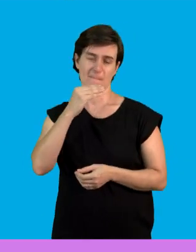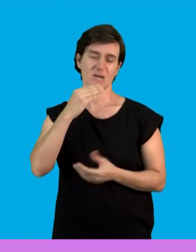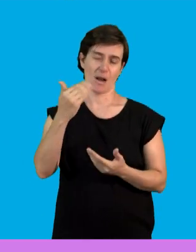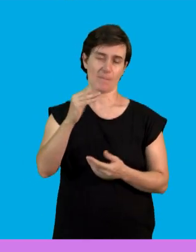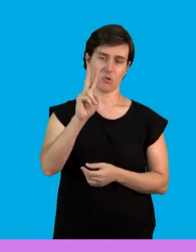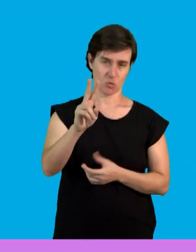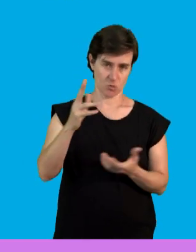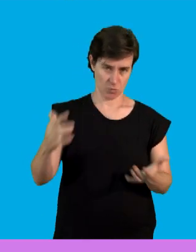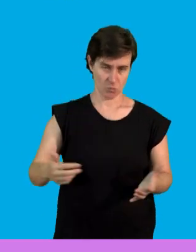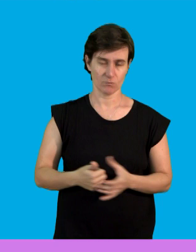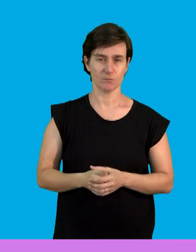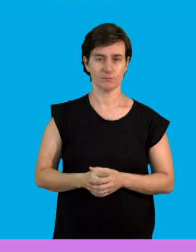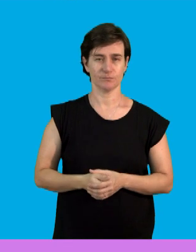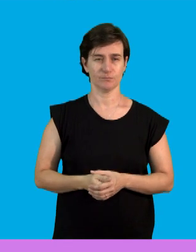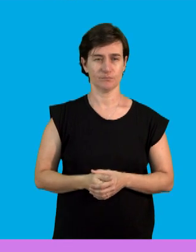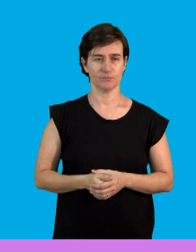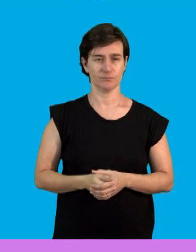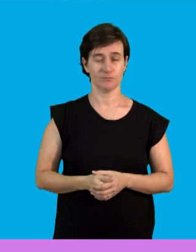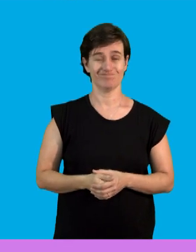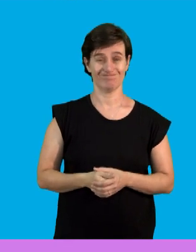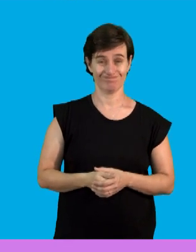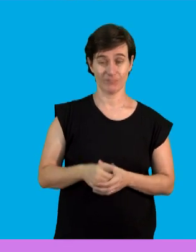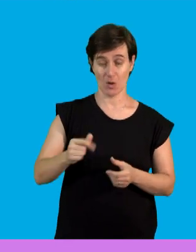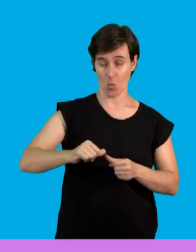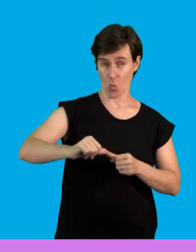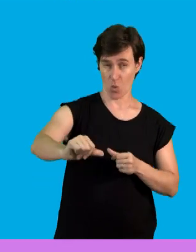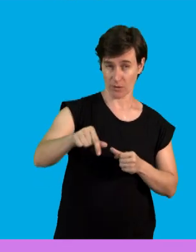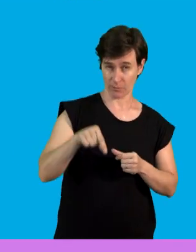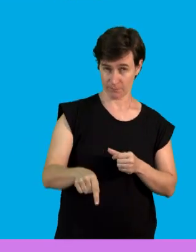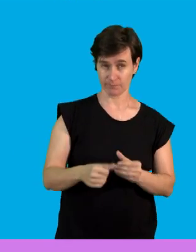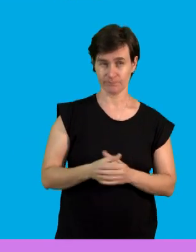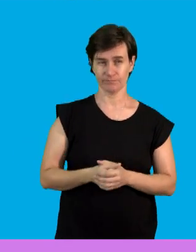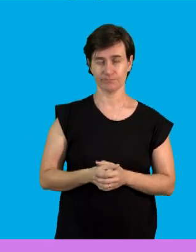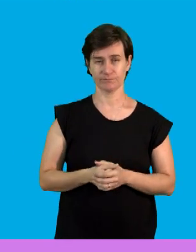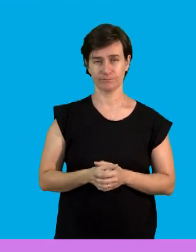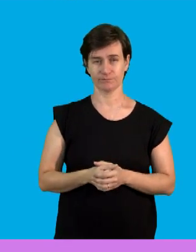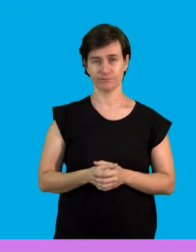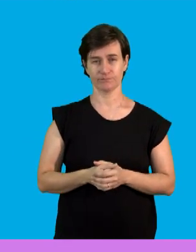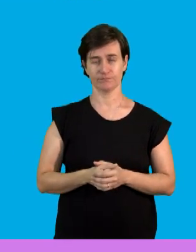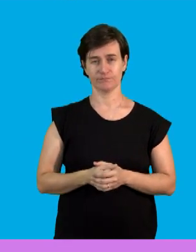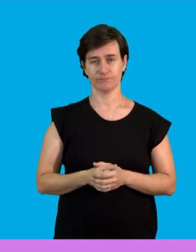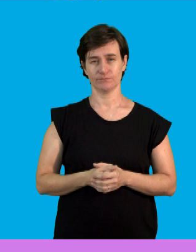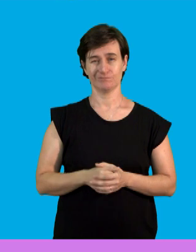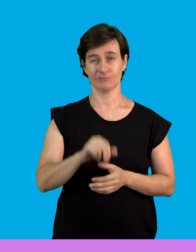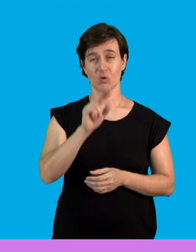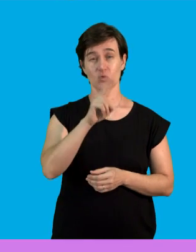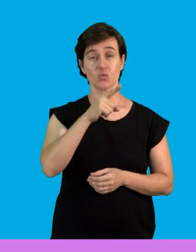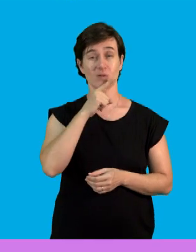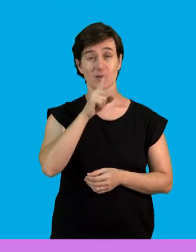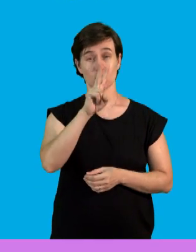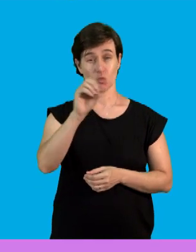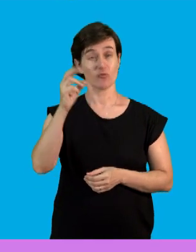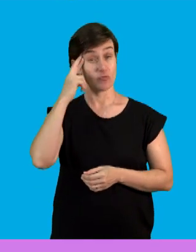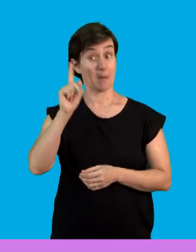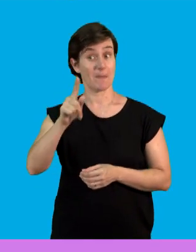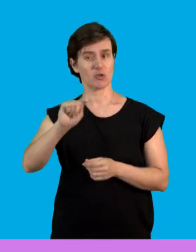1,650. So in the length we can fit 2.12, so that is then 2, and we